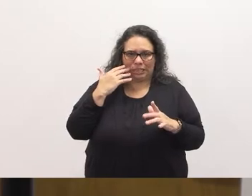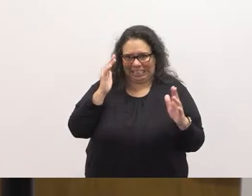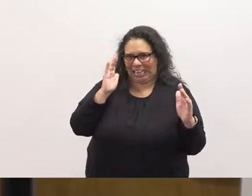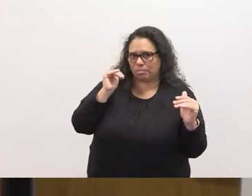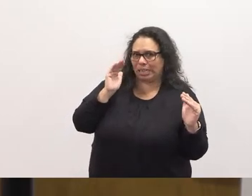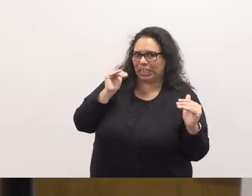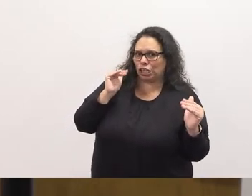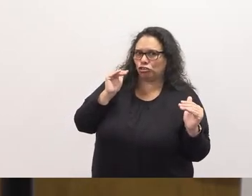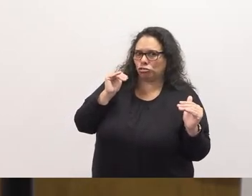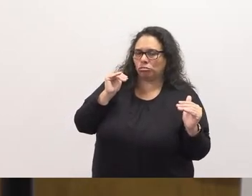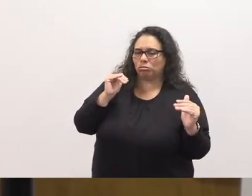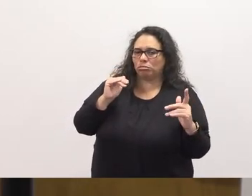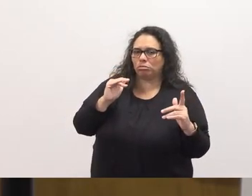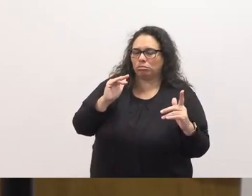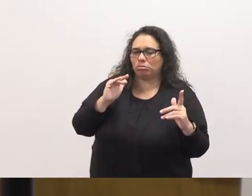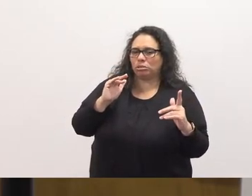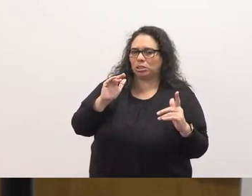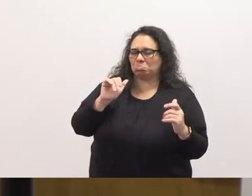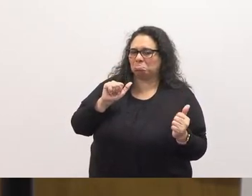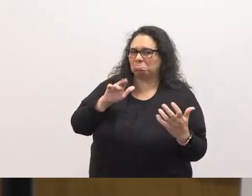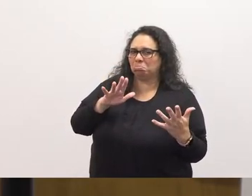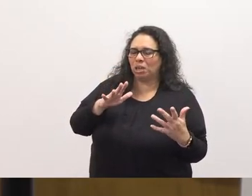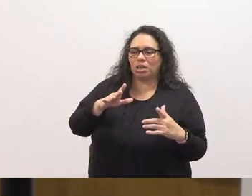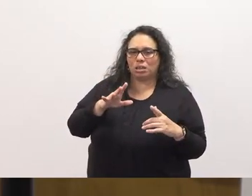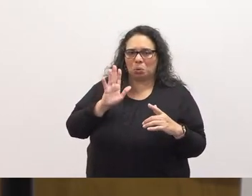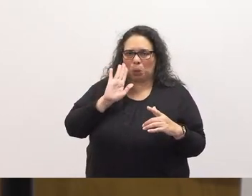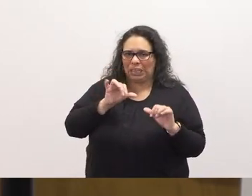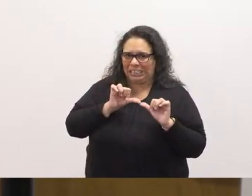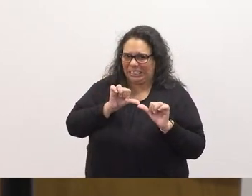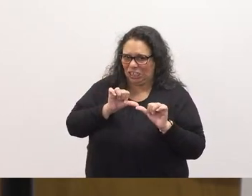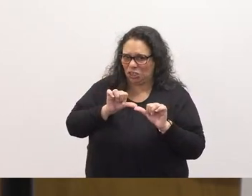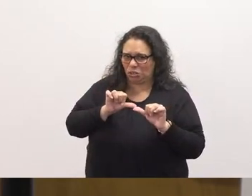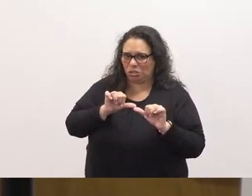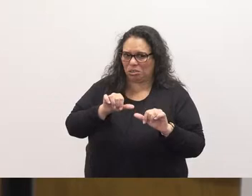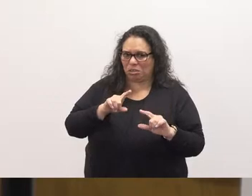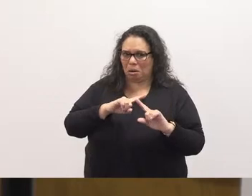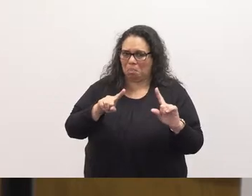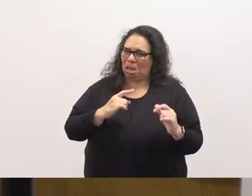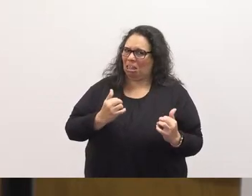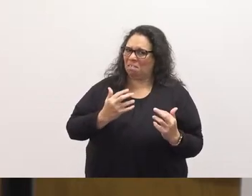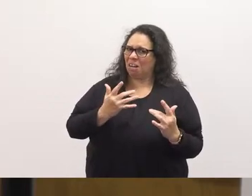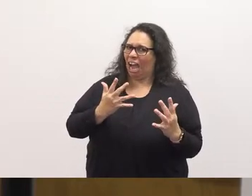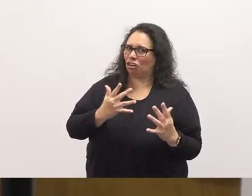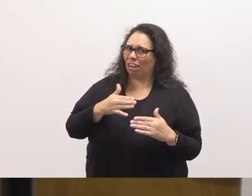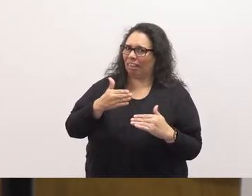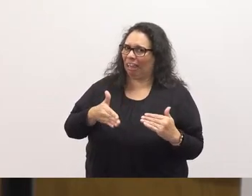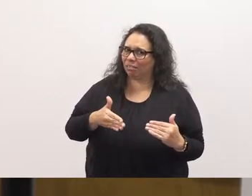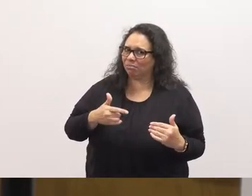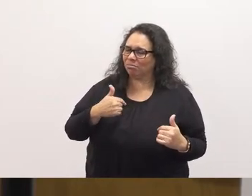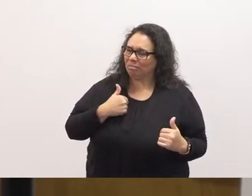expectation, and so we'll continue to try and get there. But I got a little fiery at the end just because,